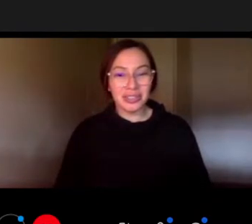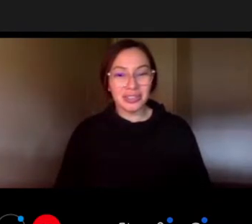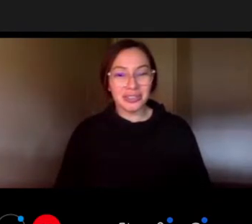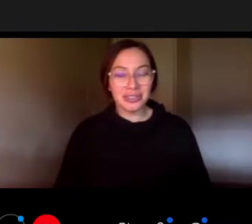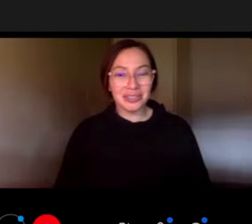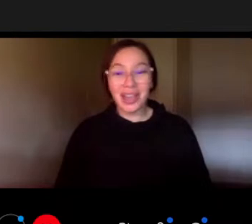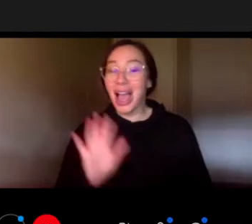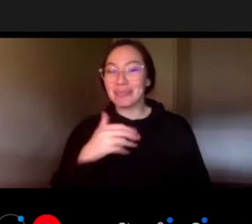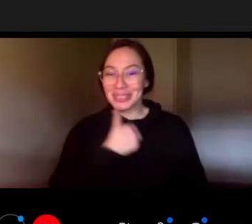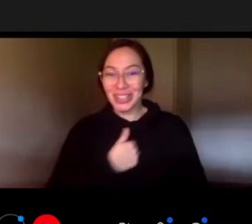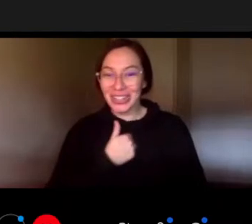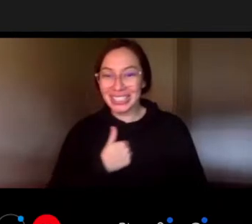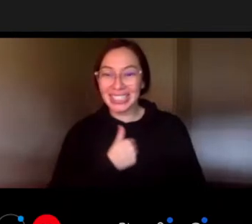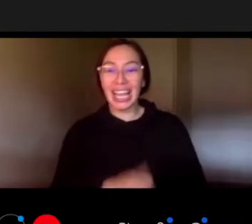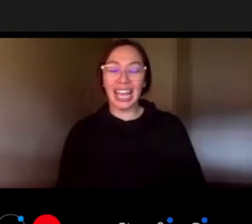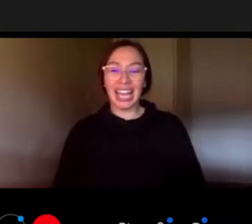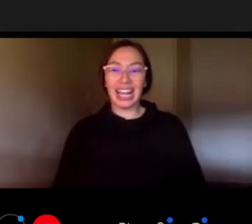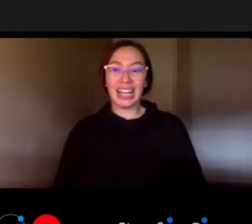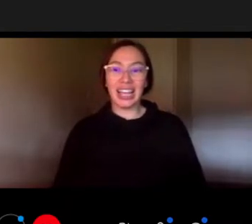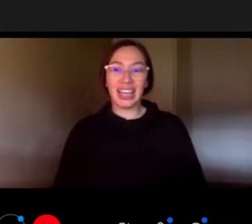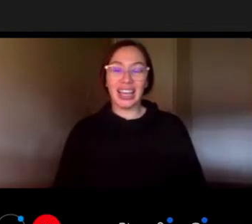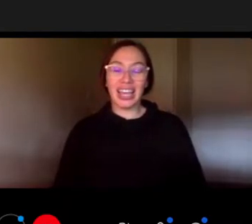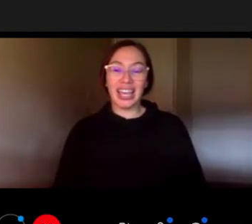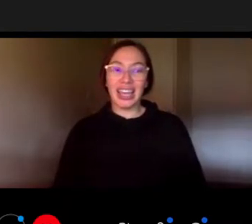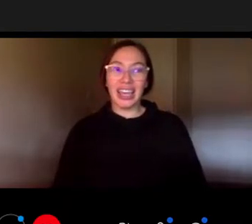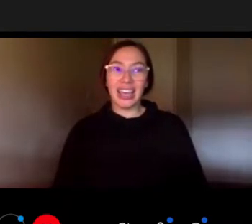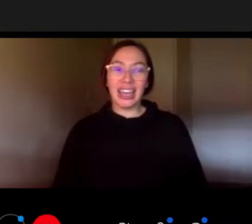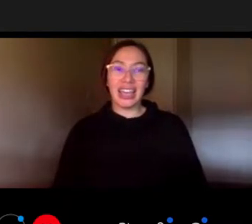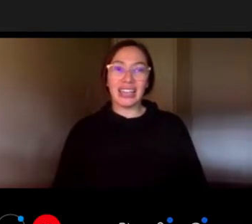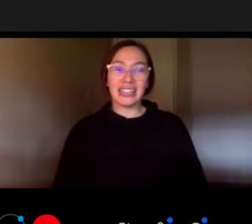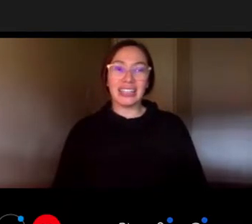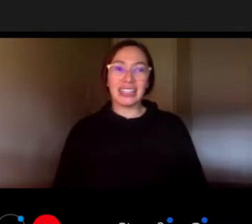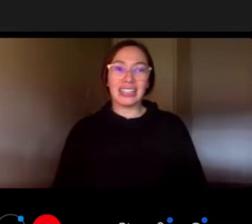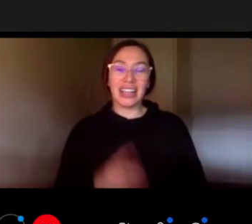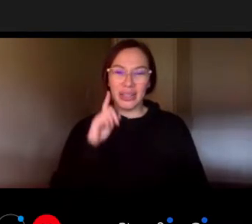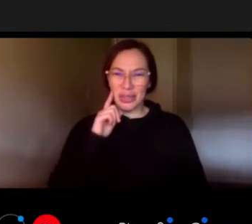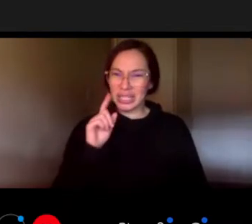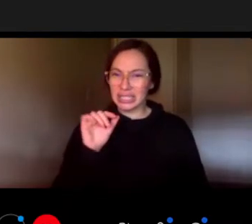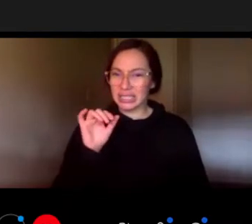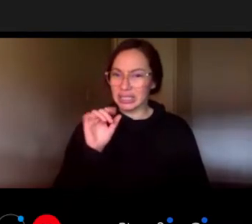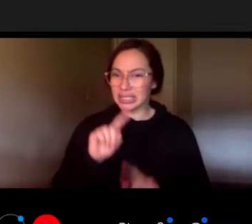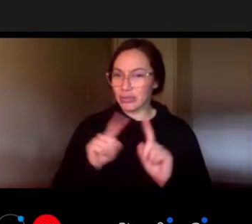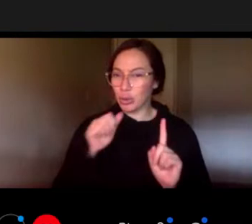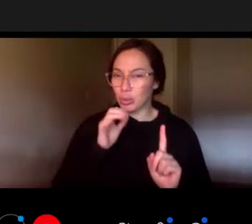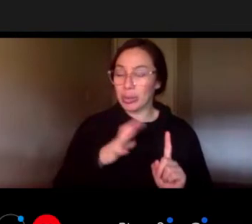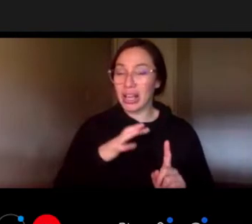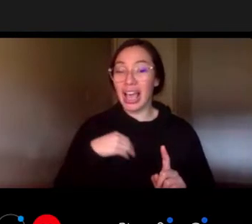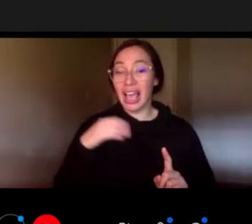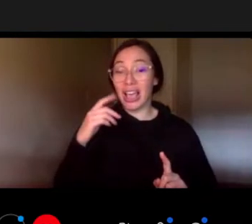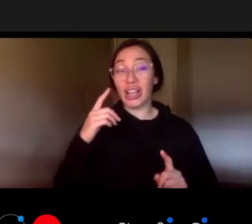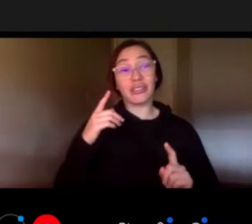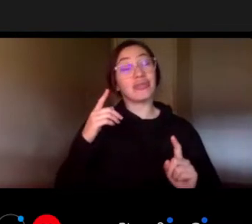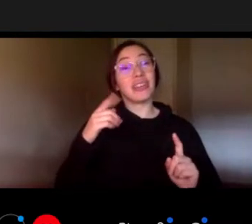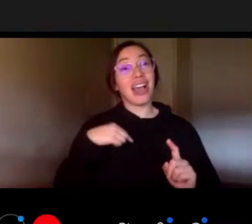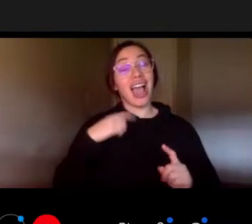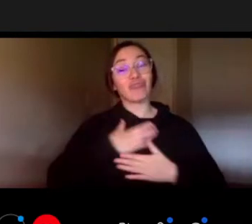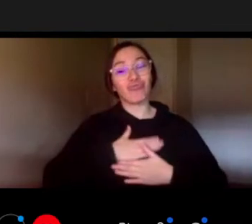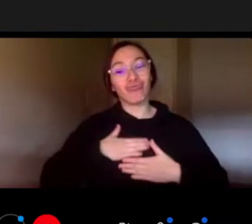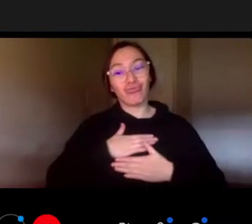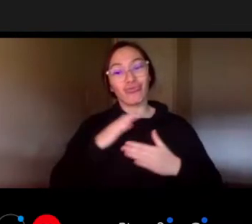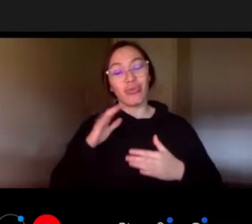Sorry. I think going through this, I think it was great that our board has agreed to do